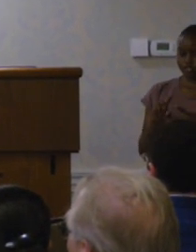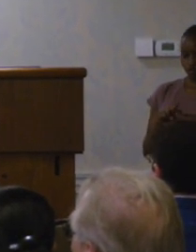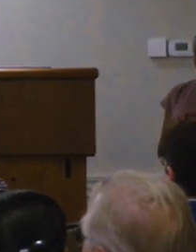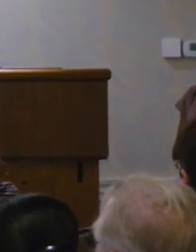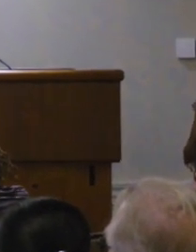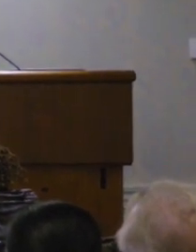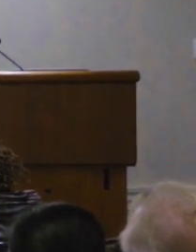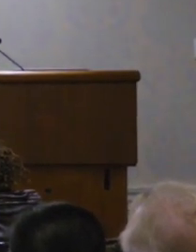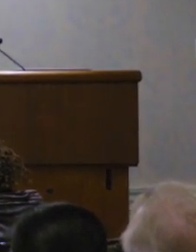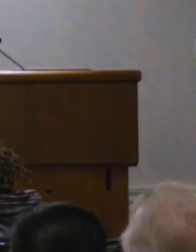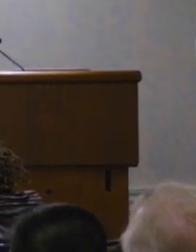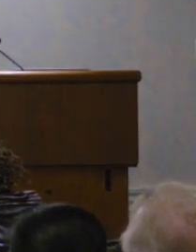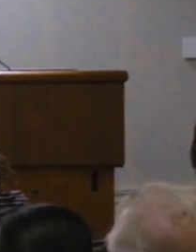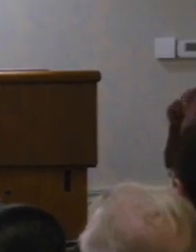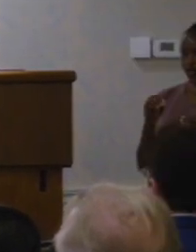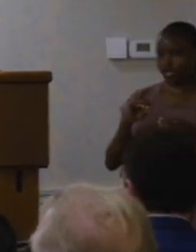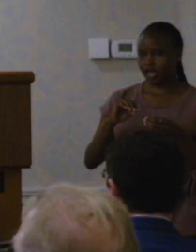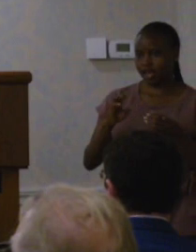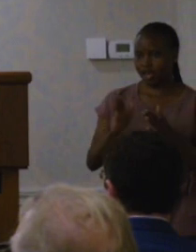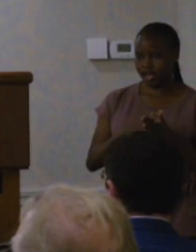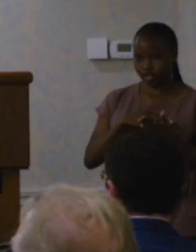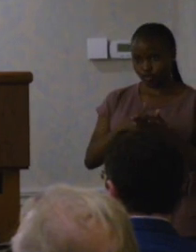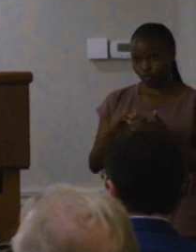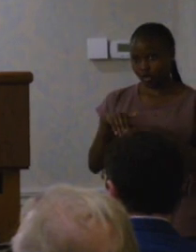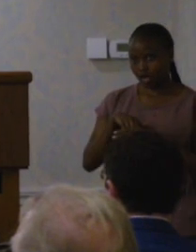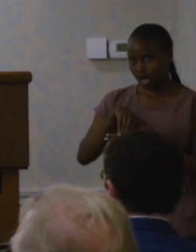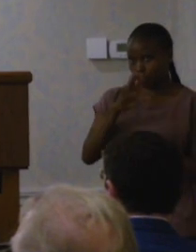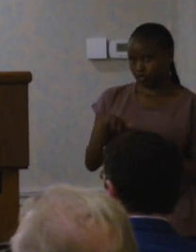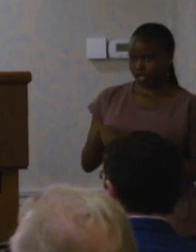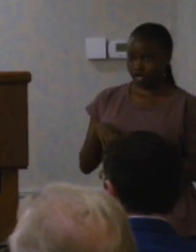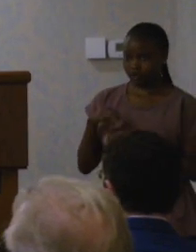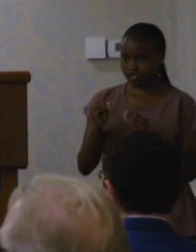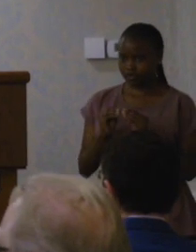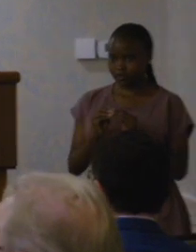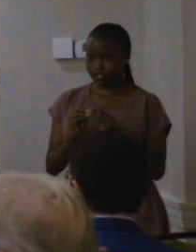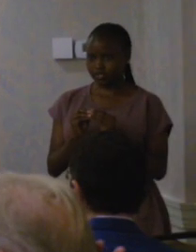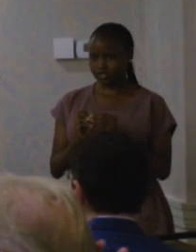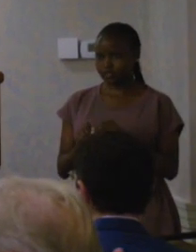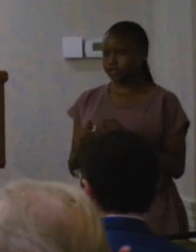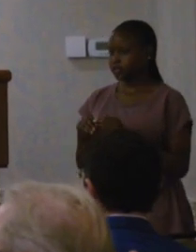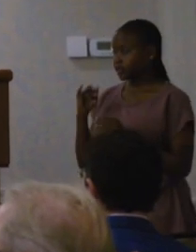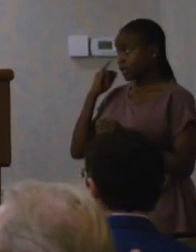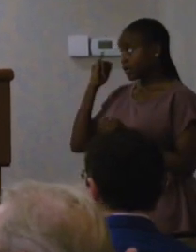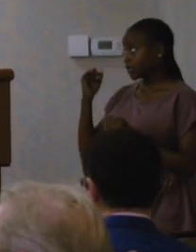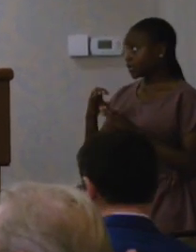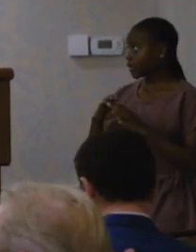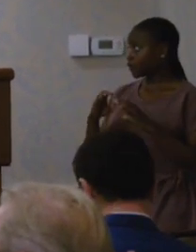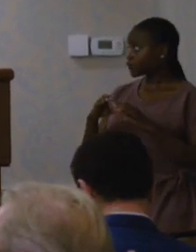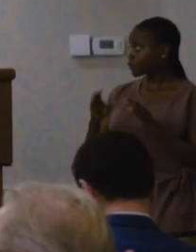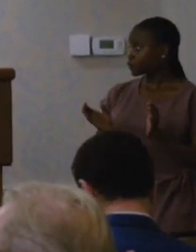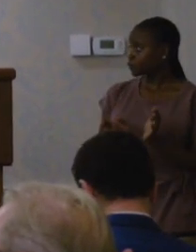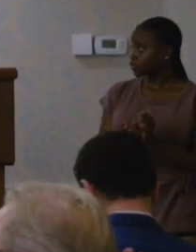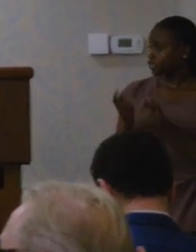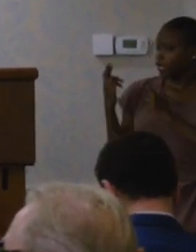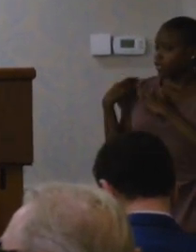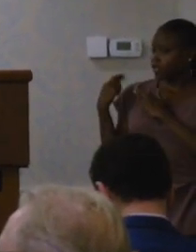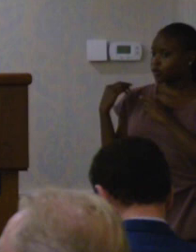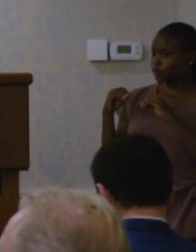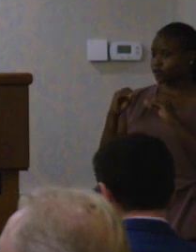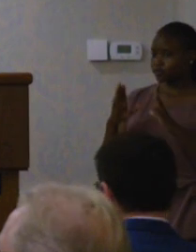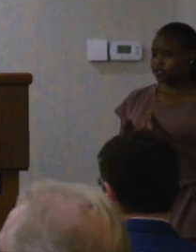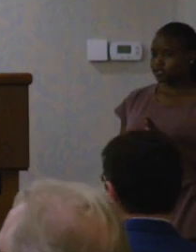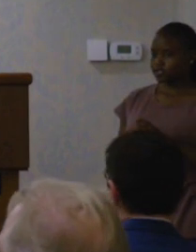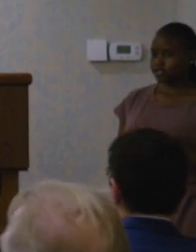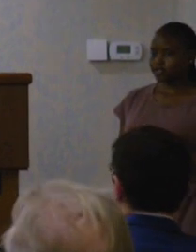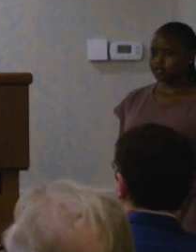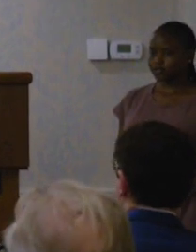some of the barriers to implementation on the ground, as well as this idea of communities and the role of teacher communities, and then we can go to